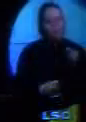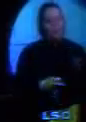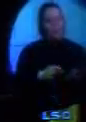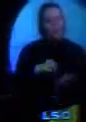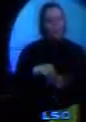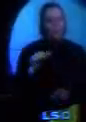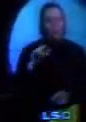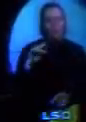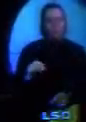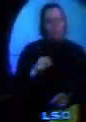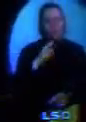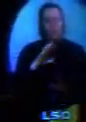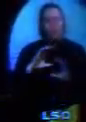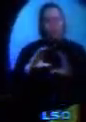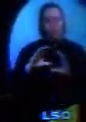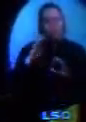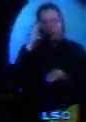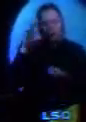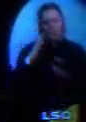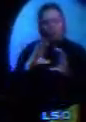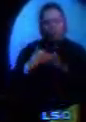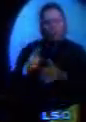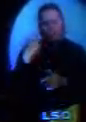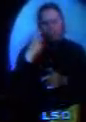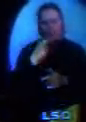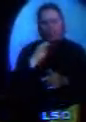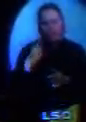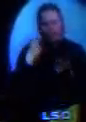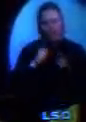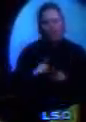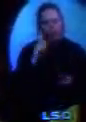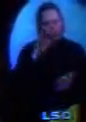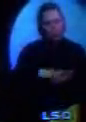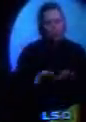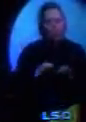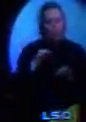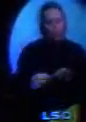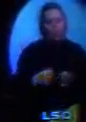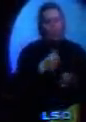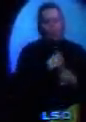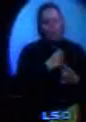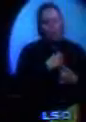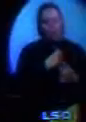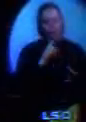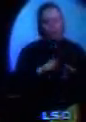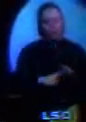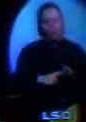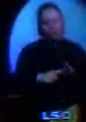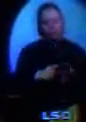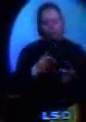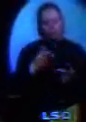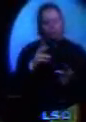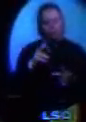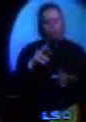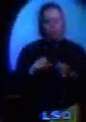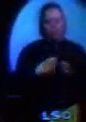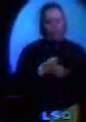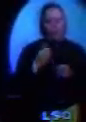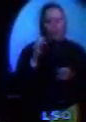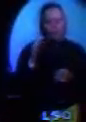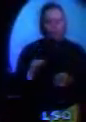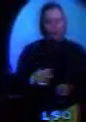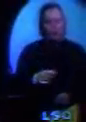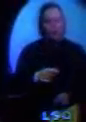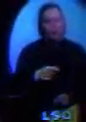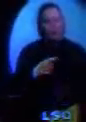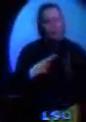opened the door to an extension of the military mission in June. We know that the Foreign Affairs Minister then started to negotiate with the Liberals. Will the